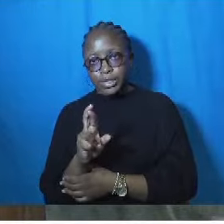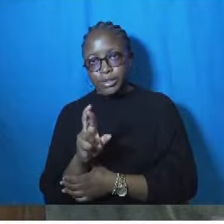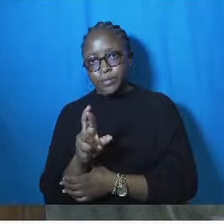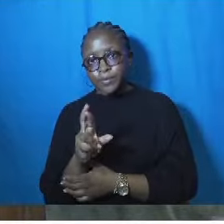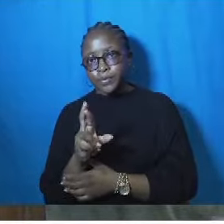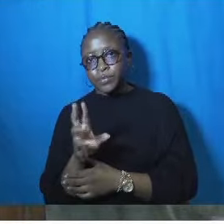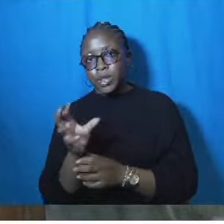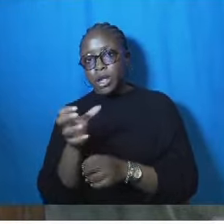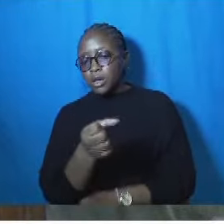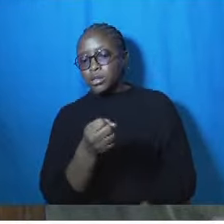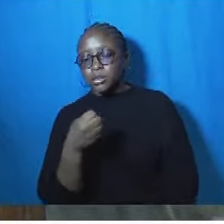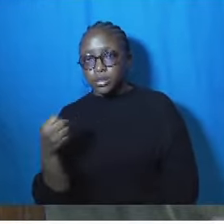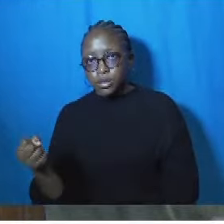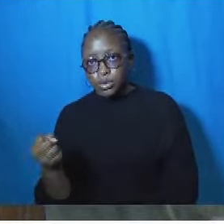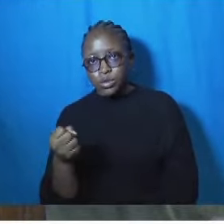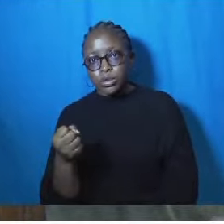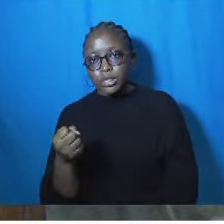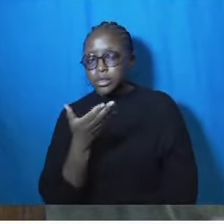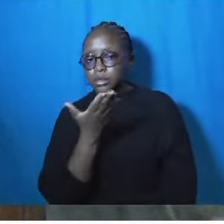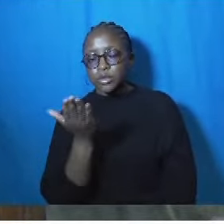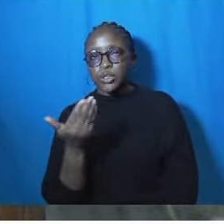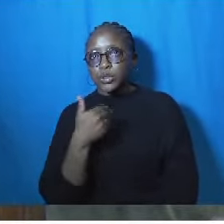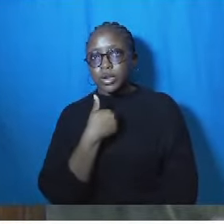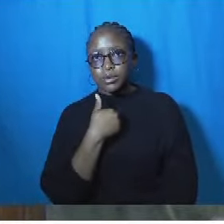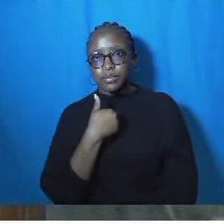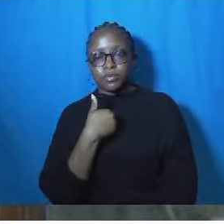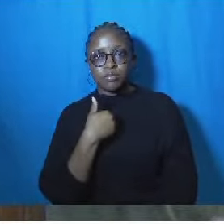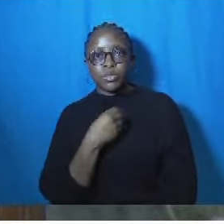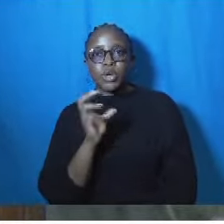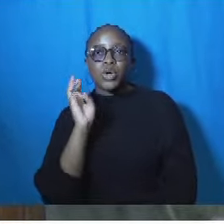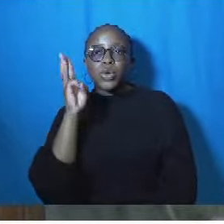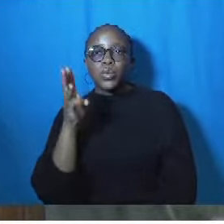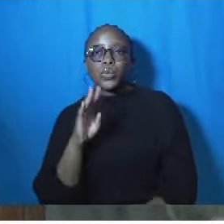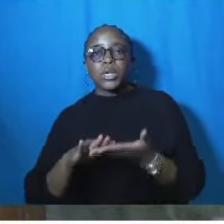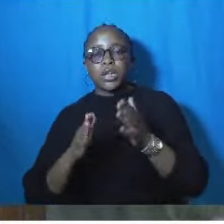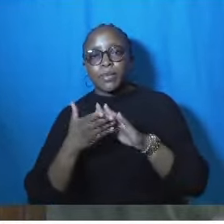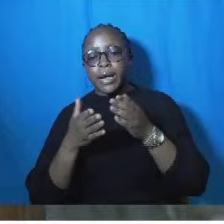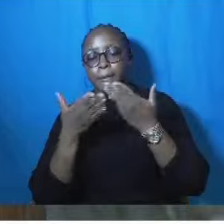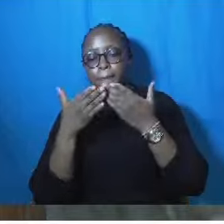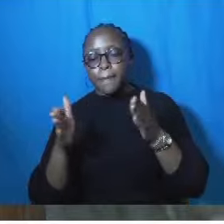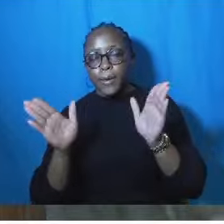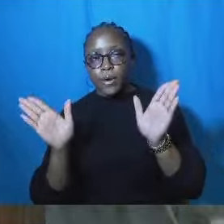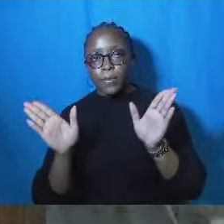and you and your brethren, open for us today?